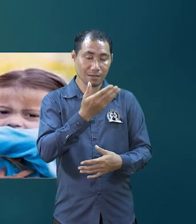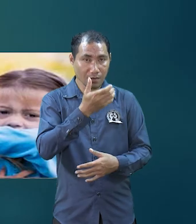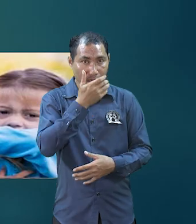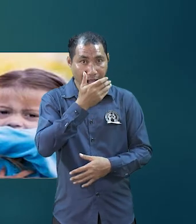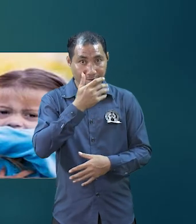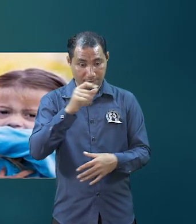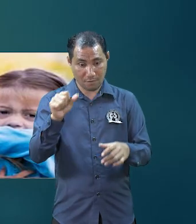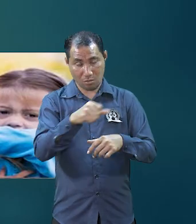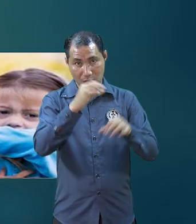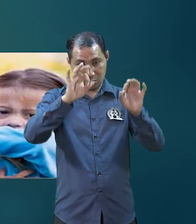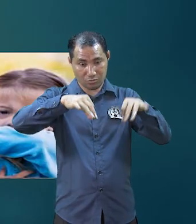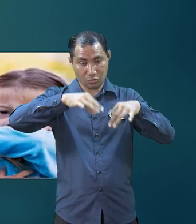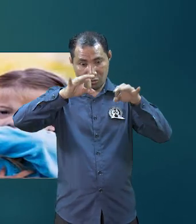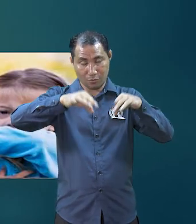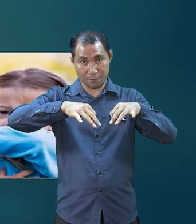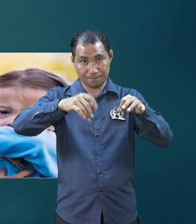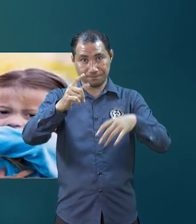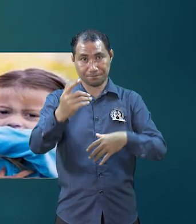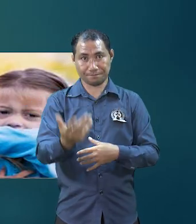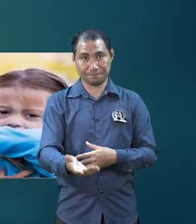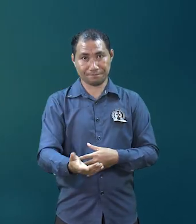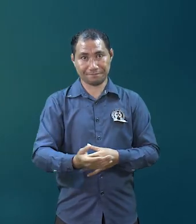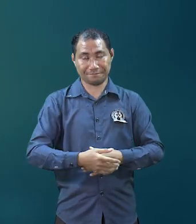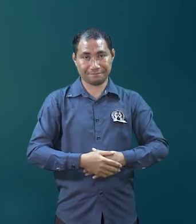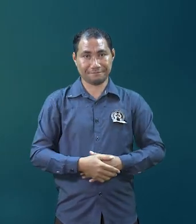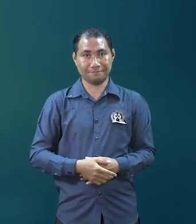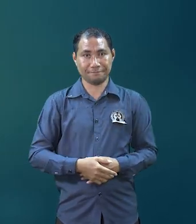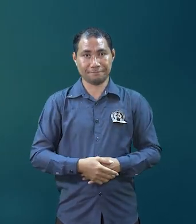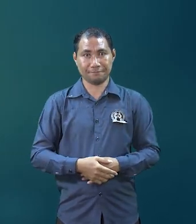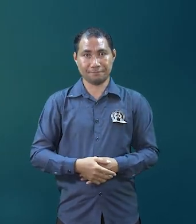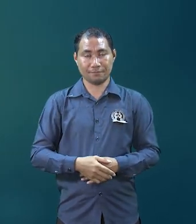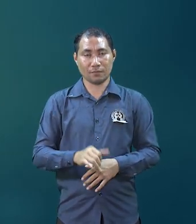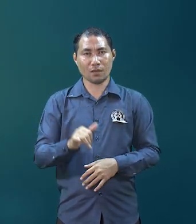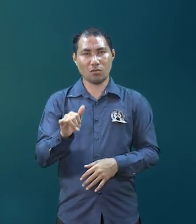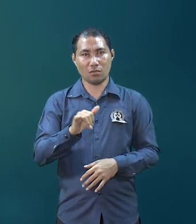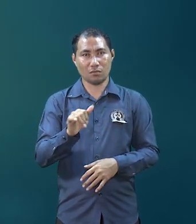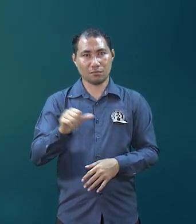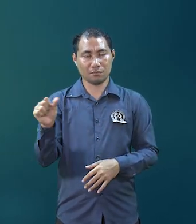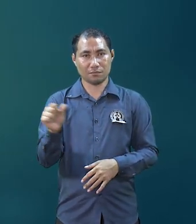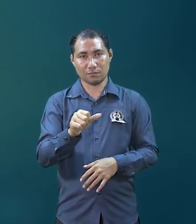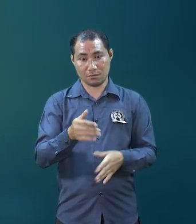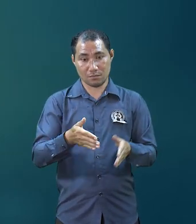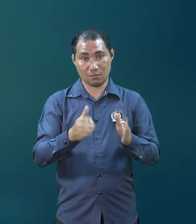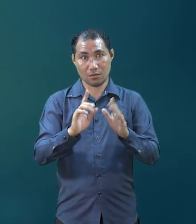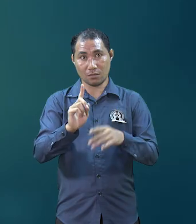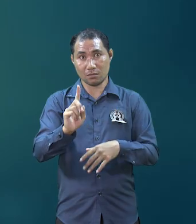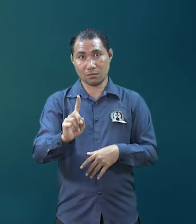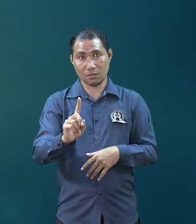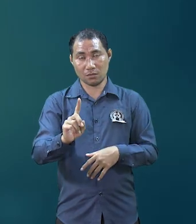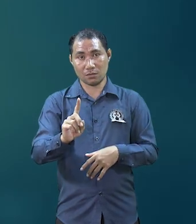solo. Ia po se tishu mama. Pe whaanga fwoi de awala.